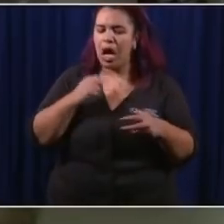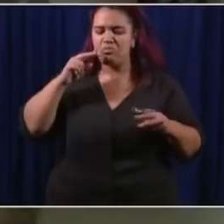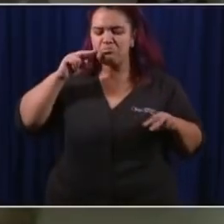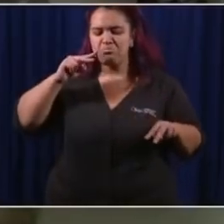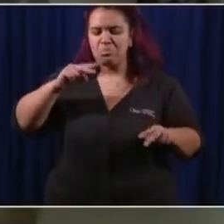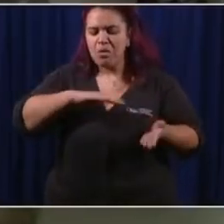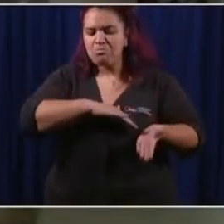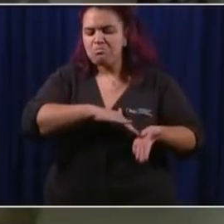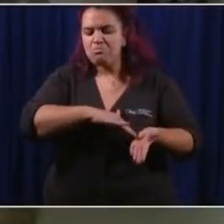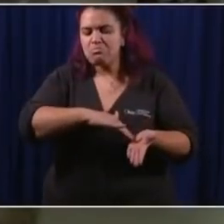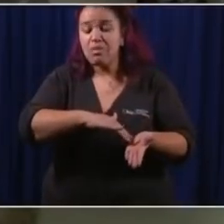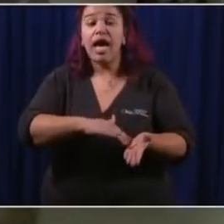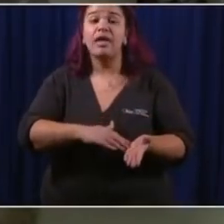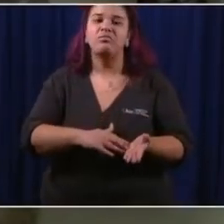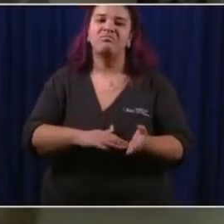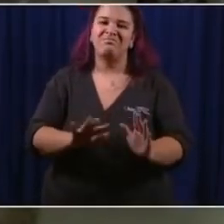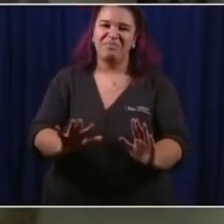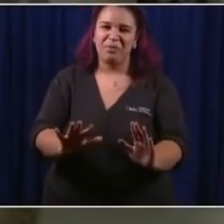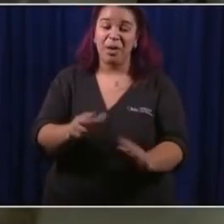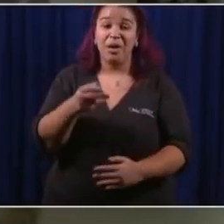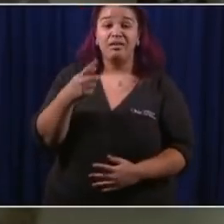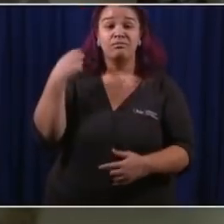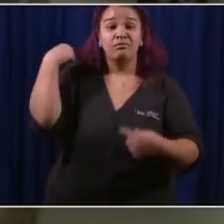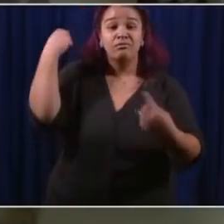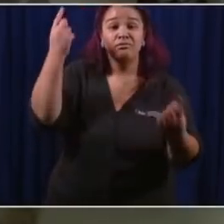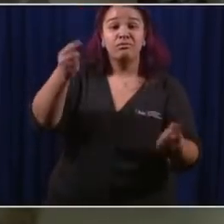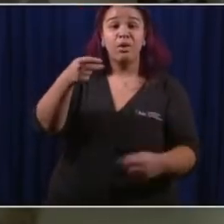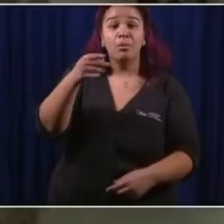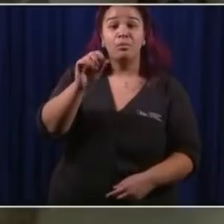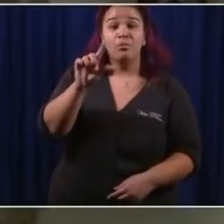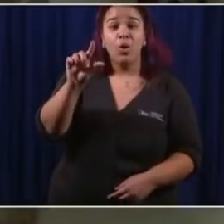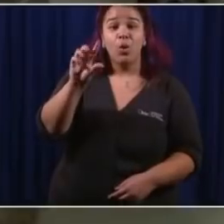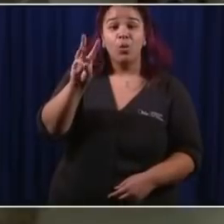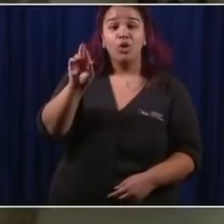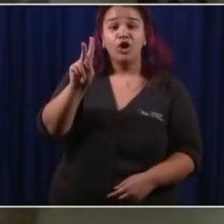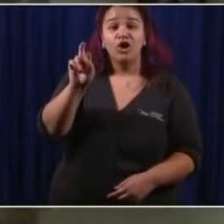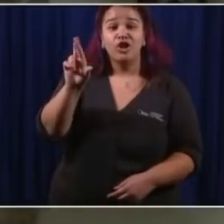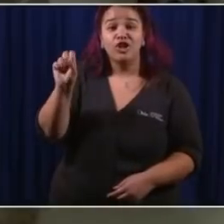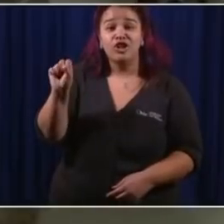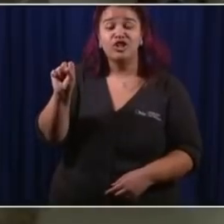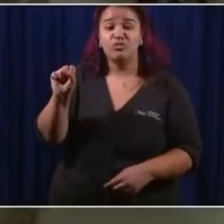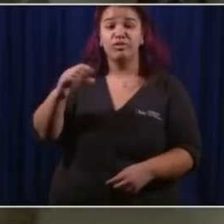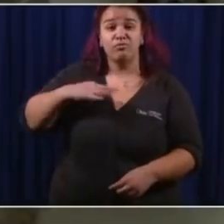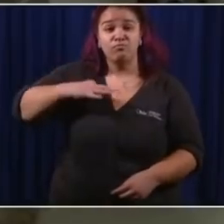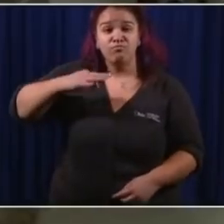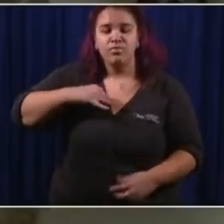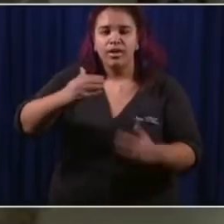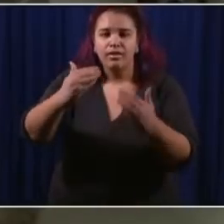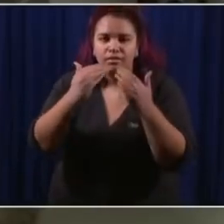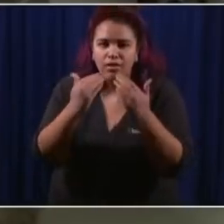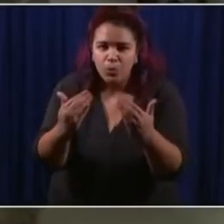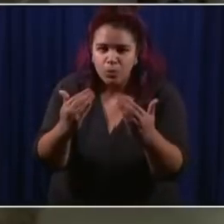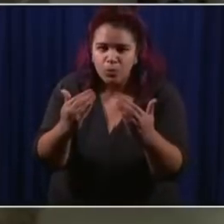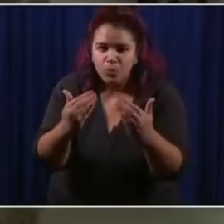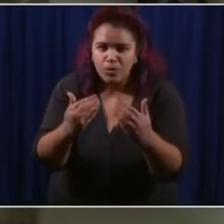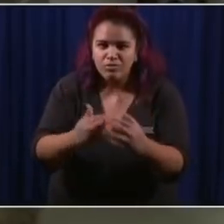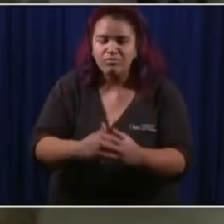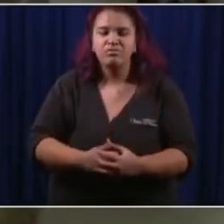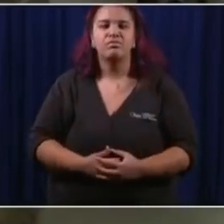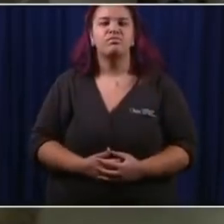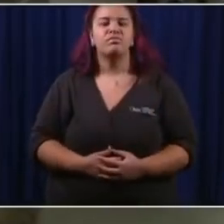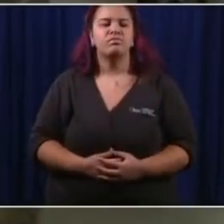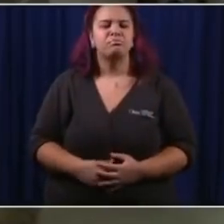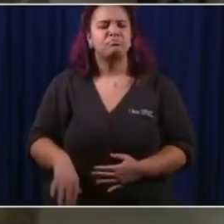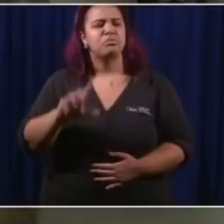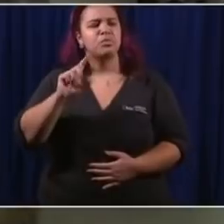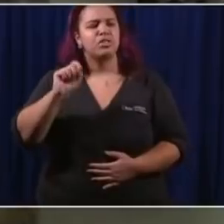And we thank the poll workers, by the way, who spend long days and do this. Thank them very much. Yeah, Governor, can I add